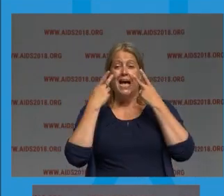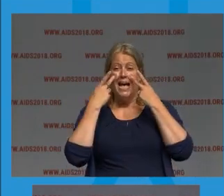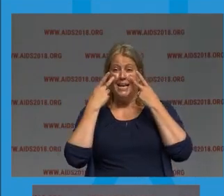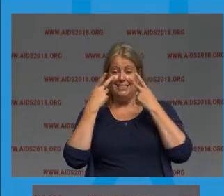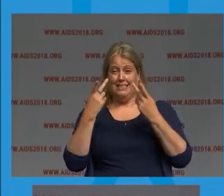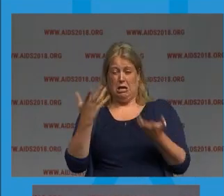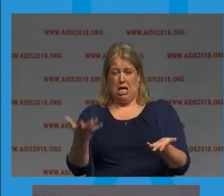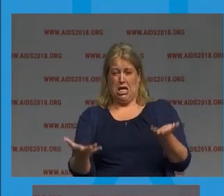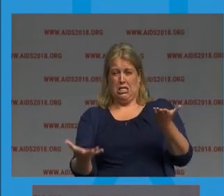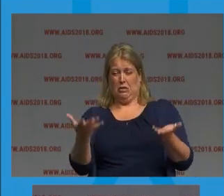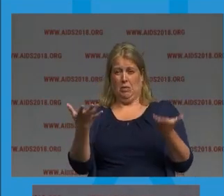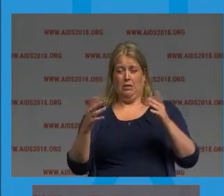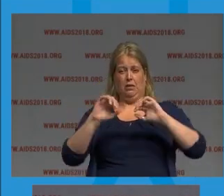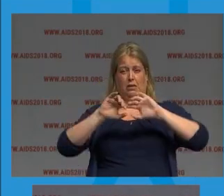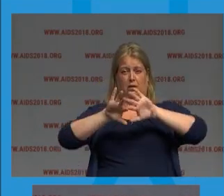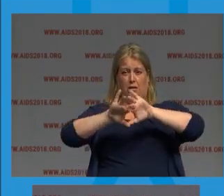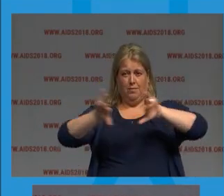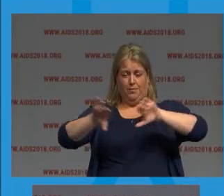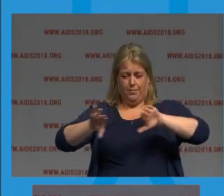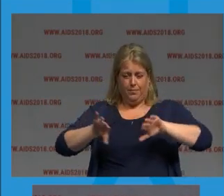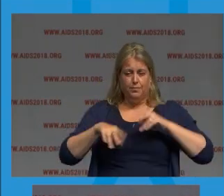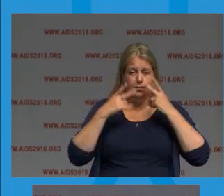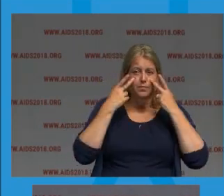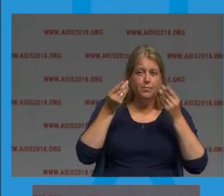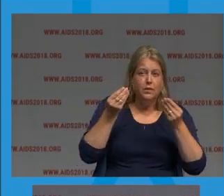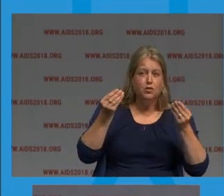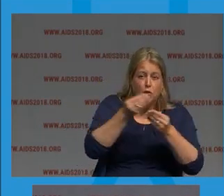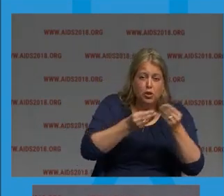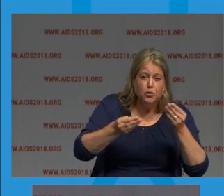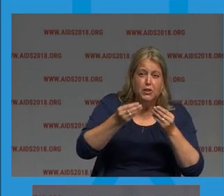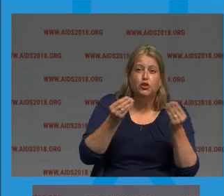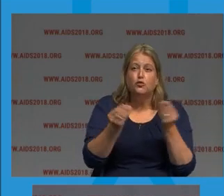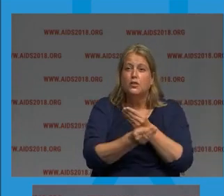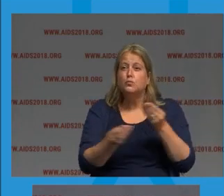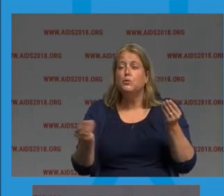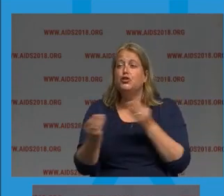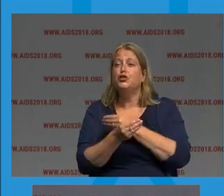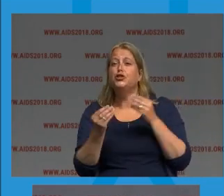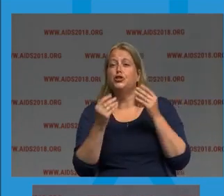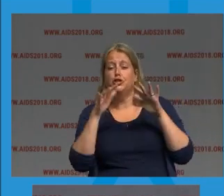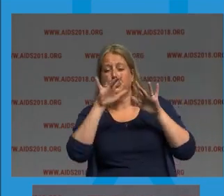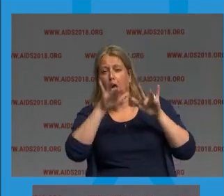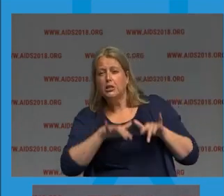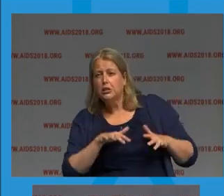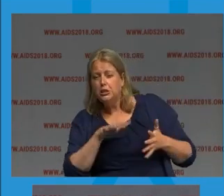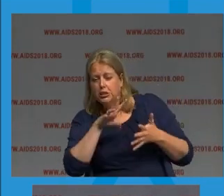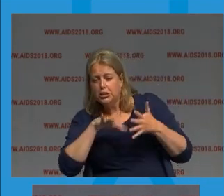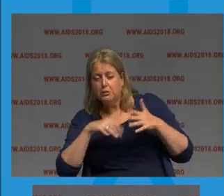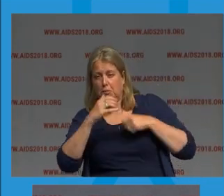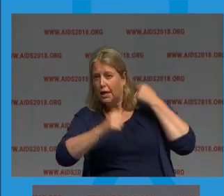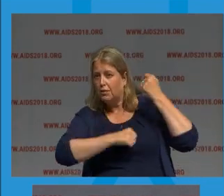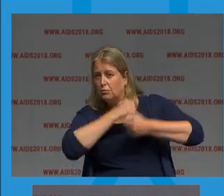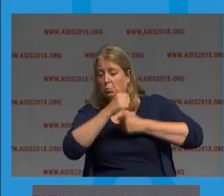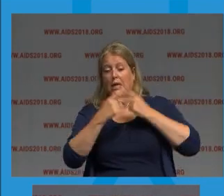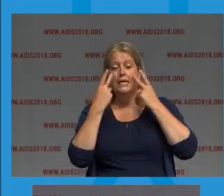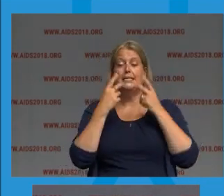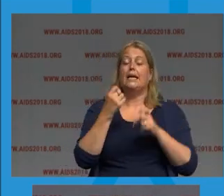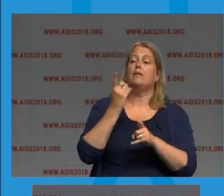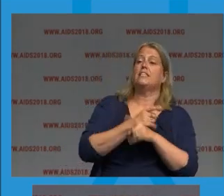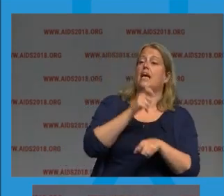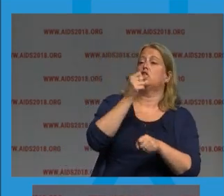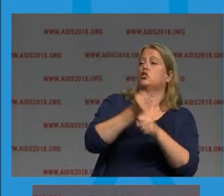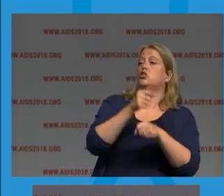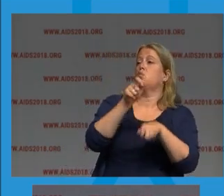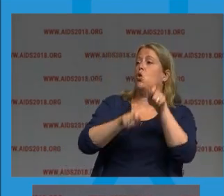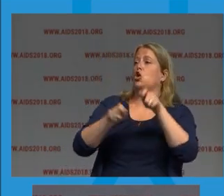estimates of attributable fraction from modes of transmission studies on an annual basis, we actually see that sex workers are estimated